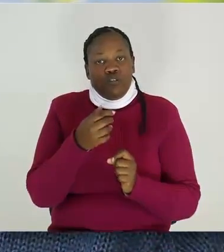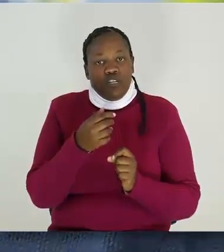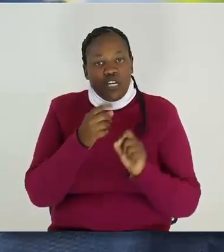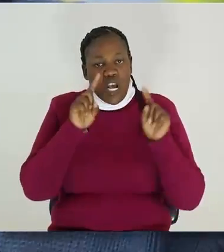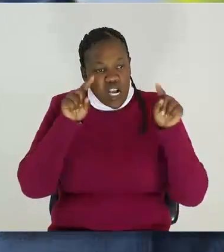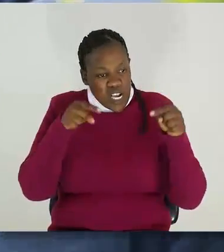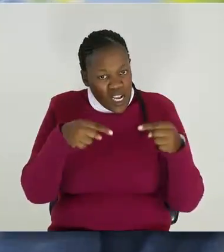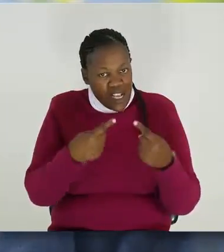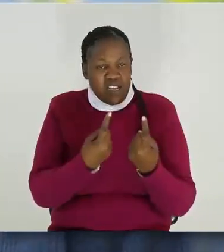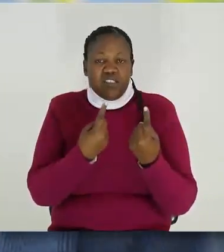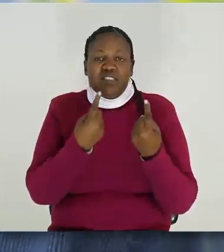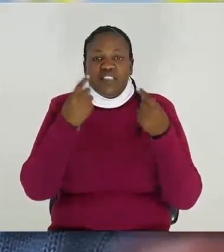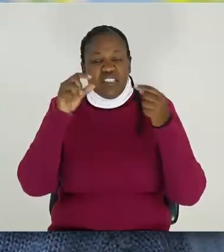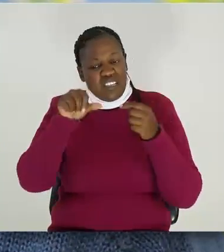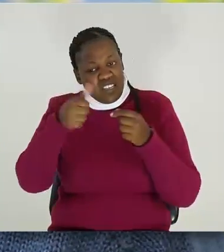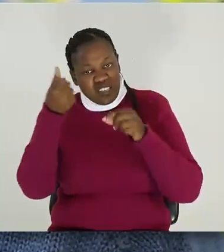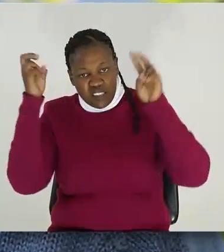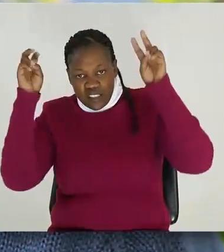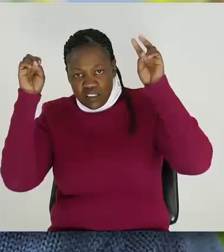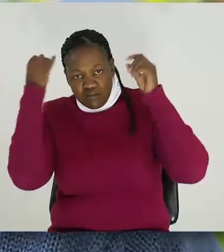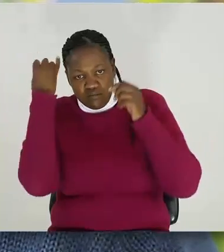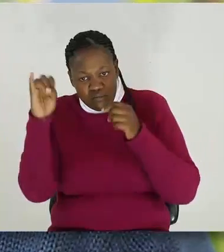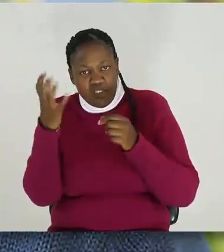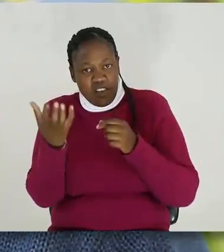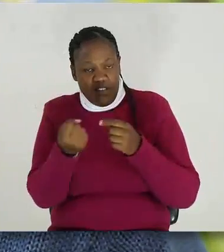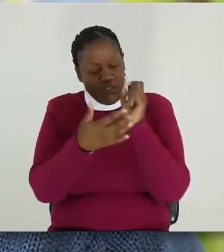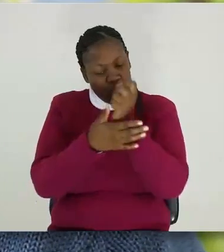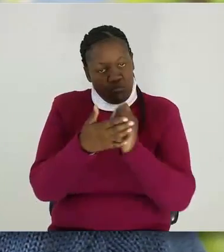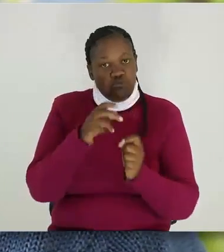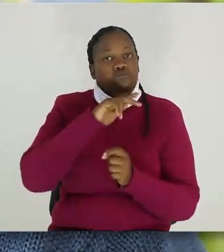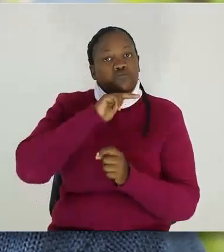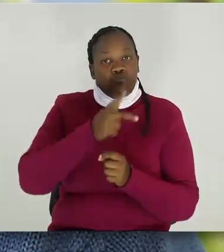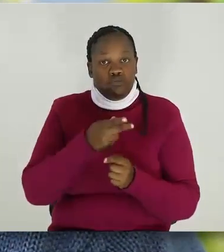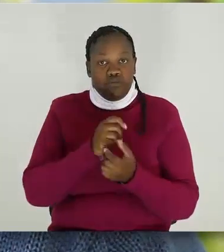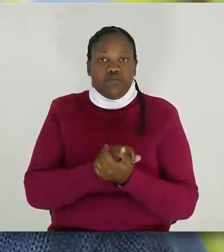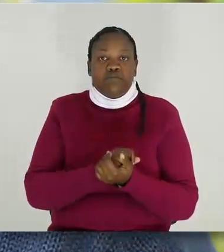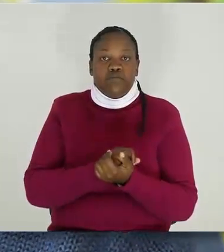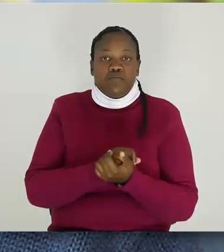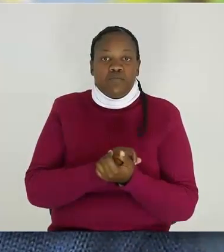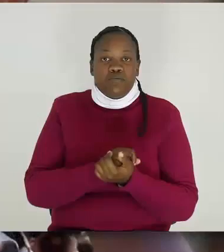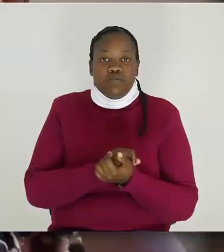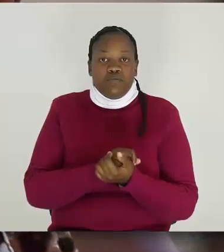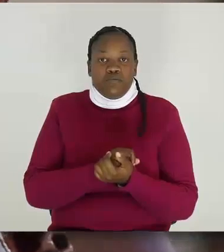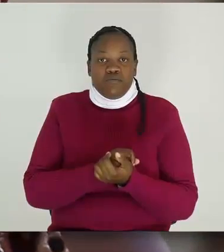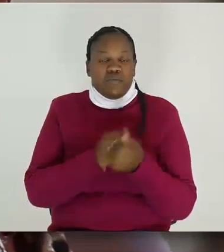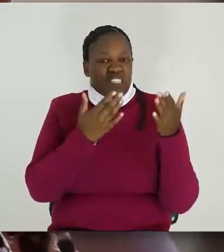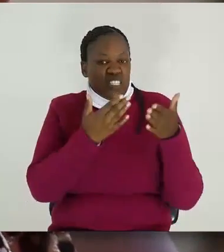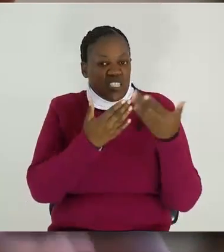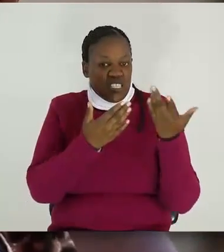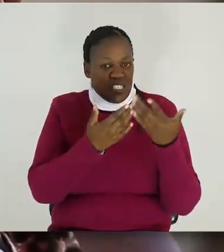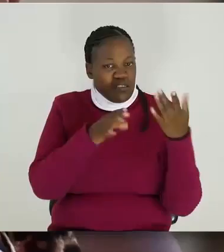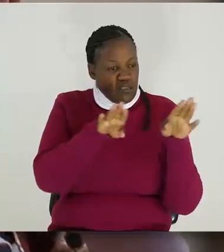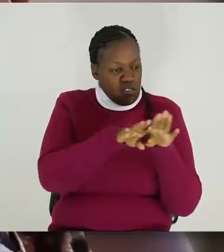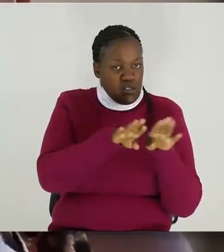ballad. Which is? Let's say you're describing yourself to somebody using a poem. You could write your